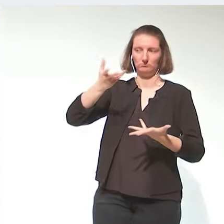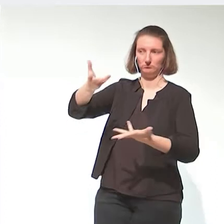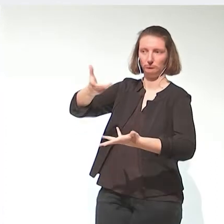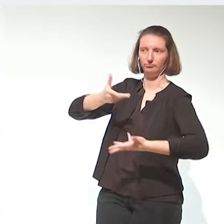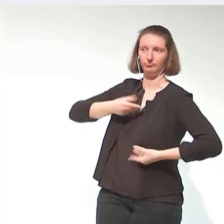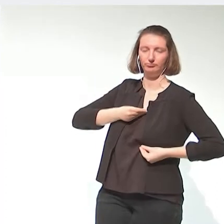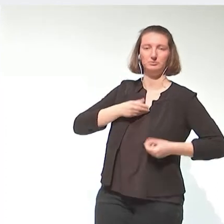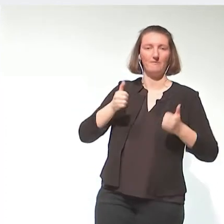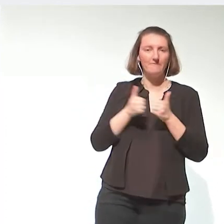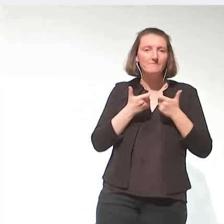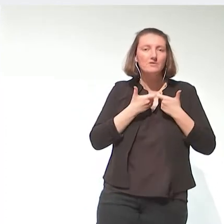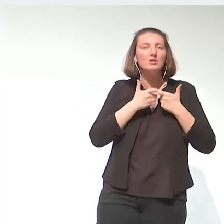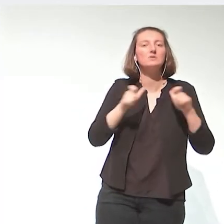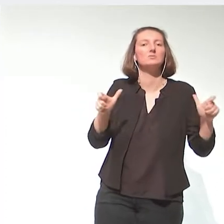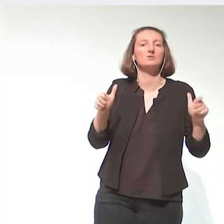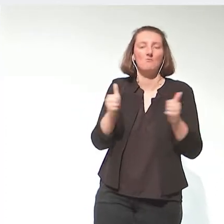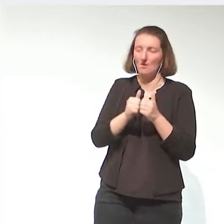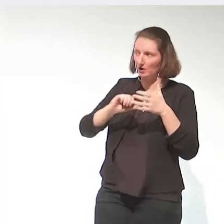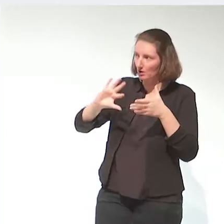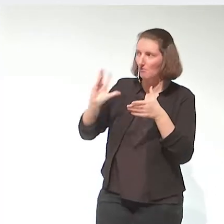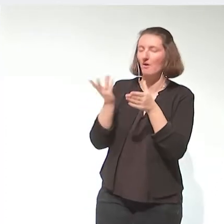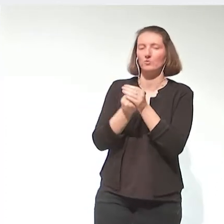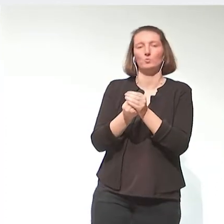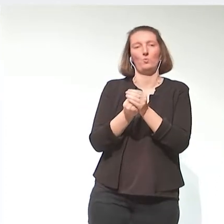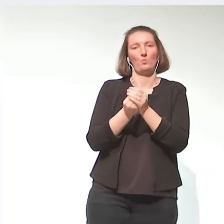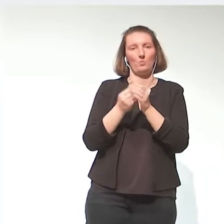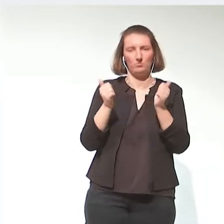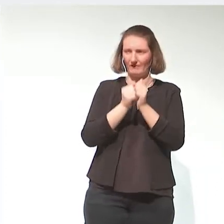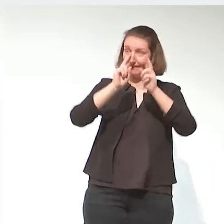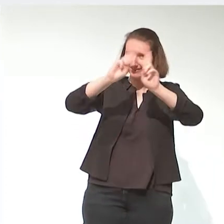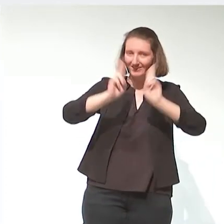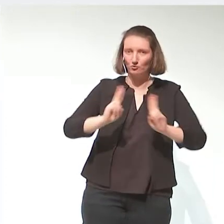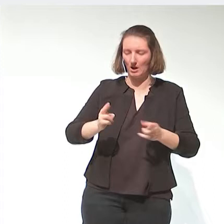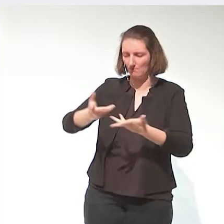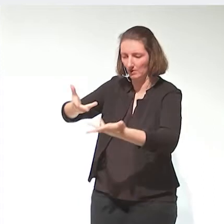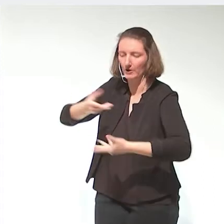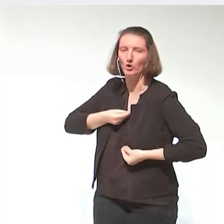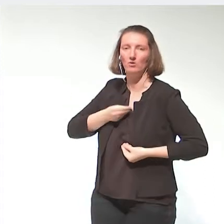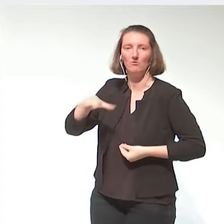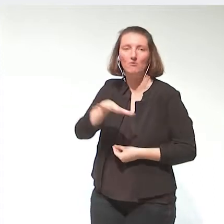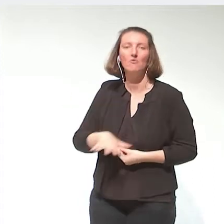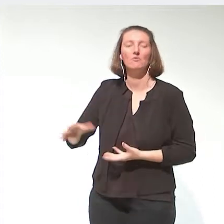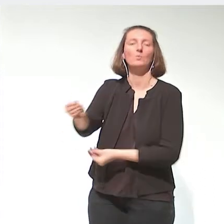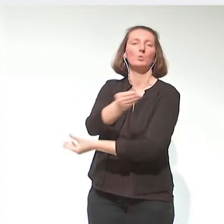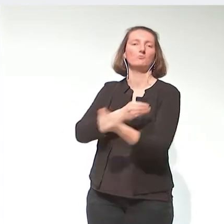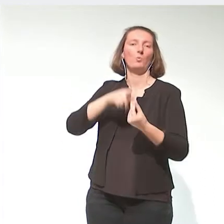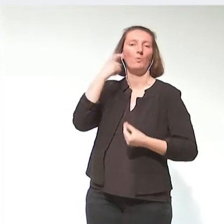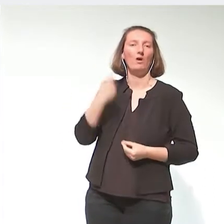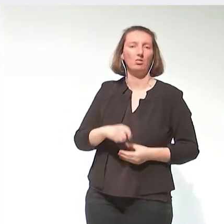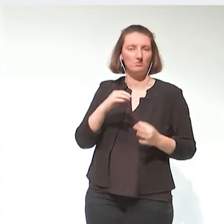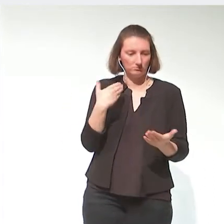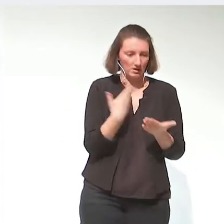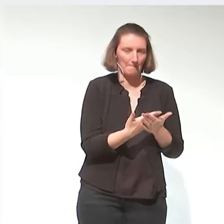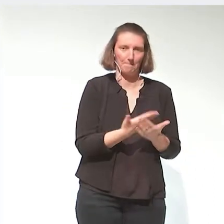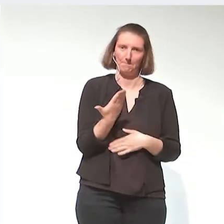is done under the banner of accessibility, inclusiveness, international accessibility and inclusiveness, because this will